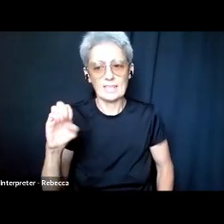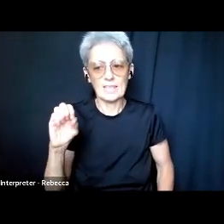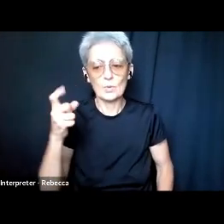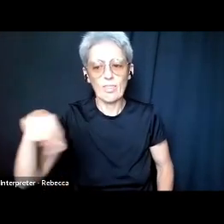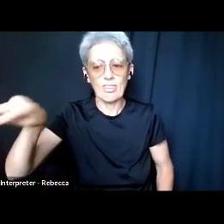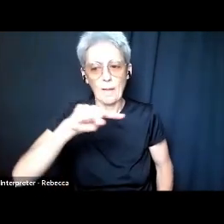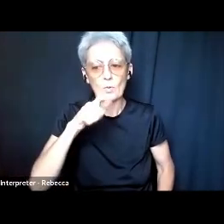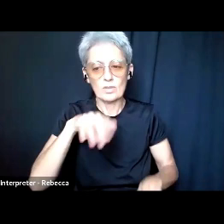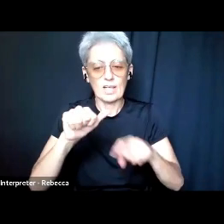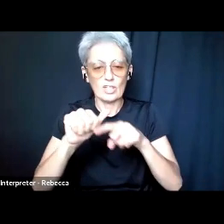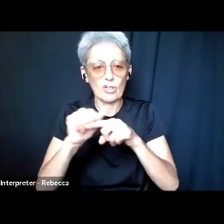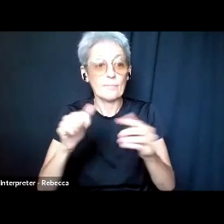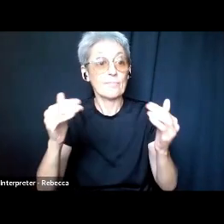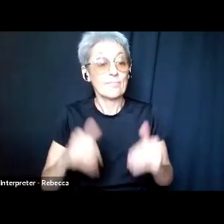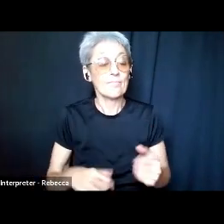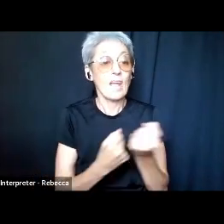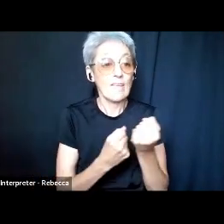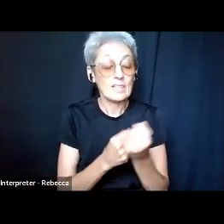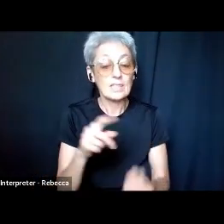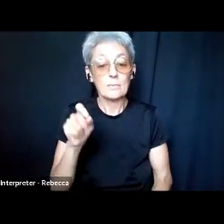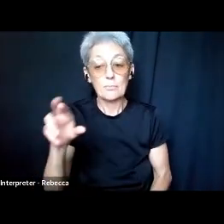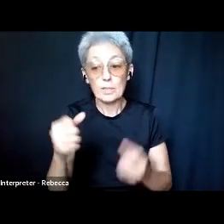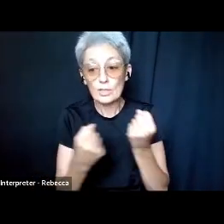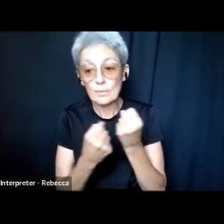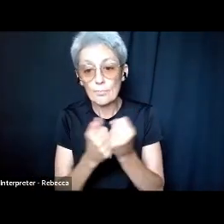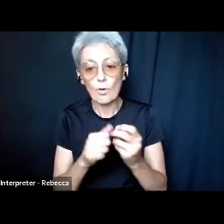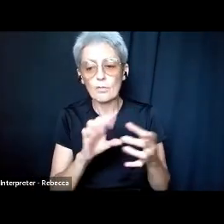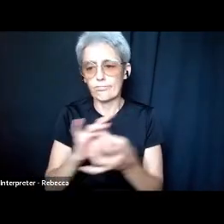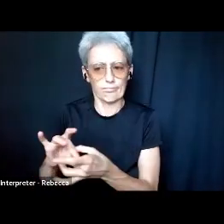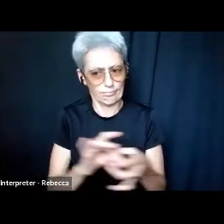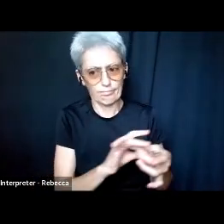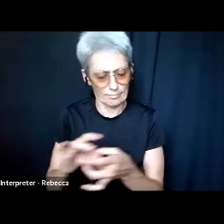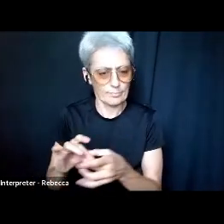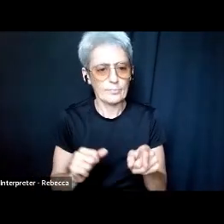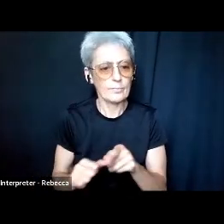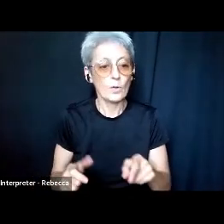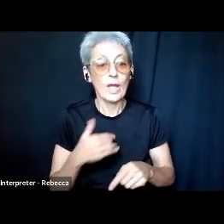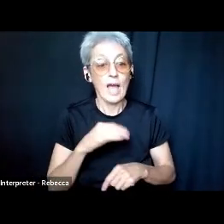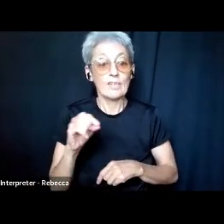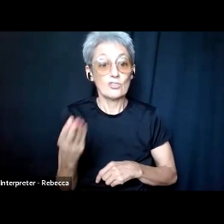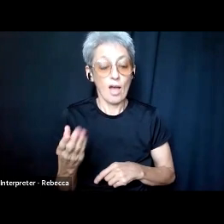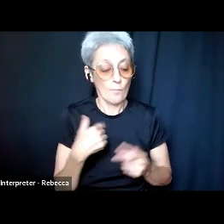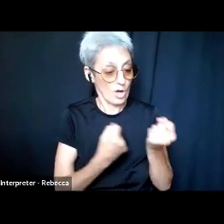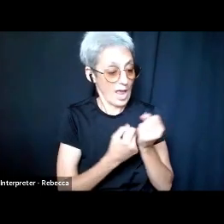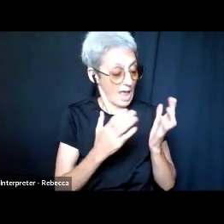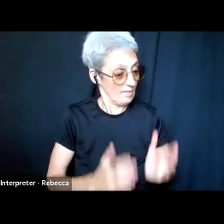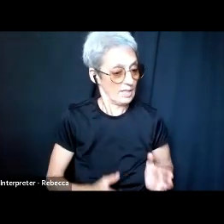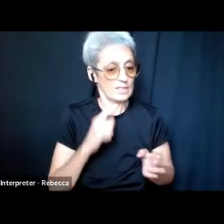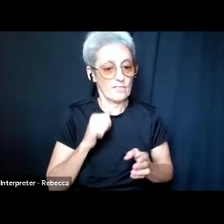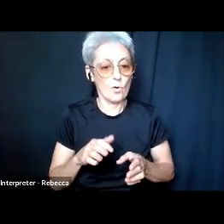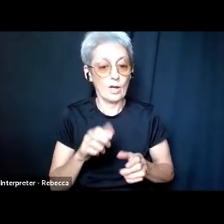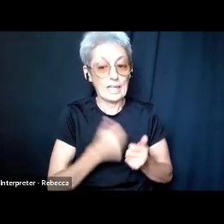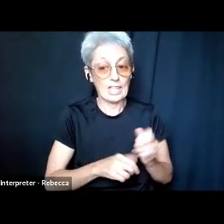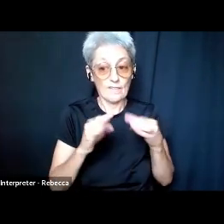So advocacy and peer support are very connected. We have a job both as advocates for individual